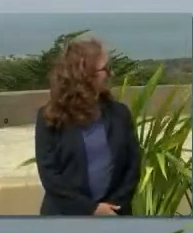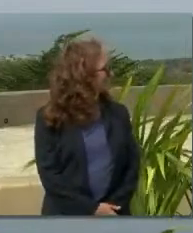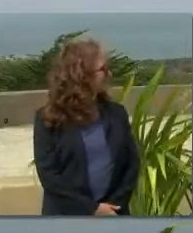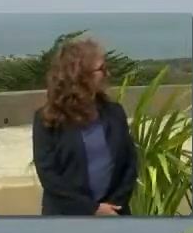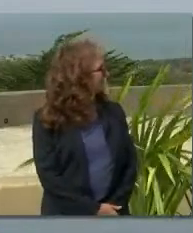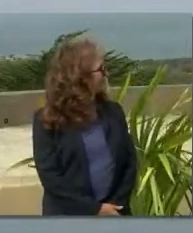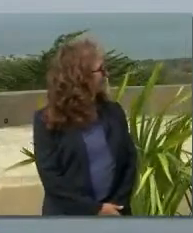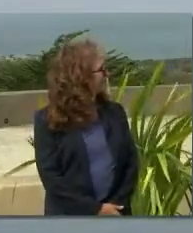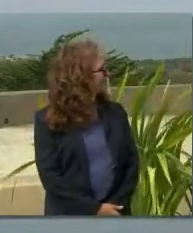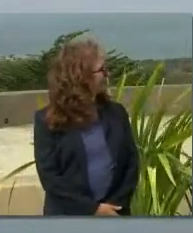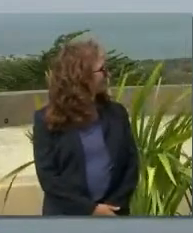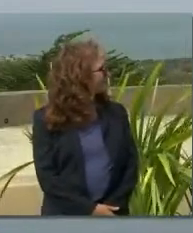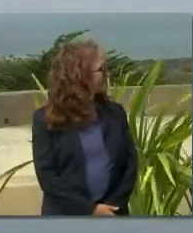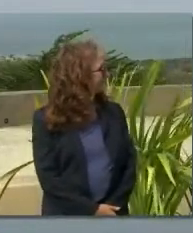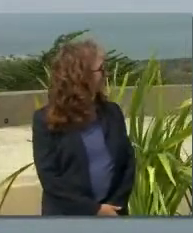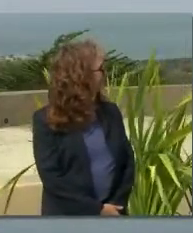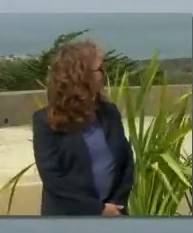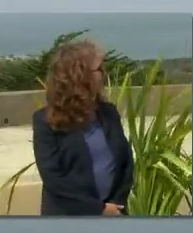didn't call you Governor Brown.